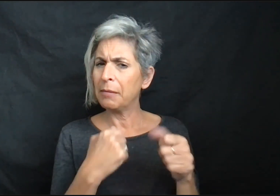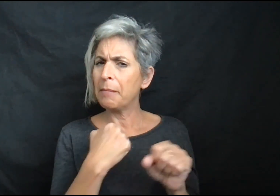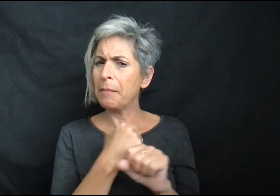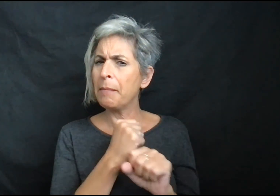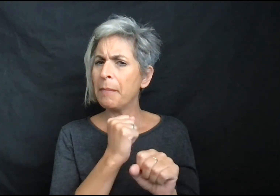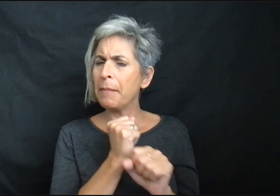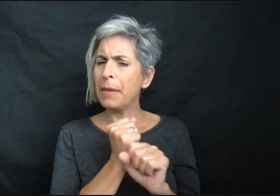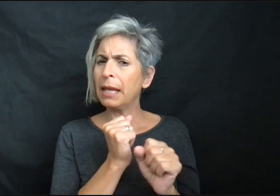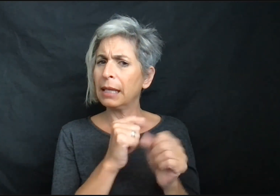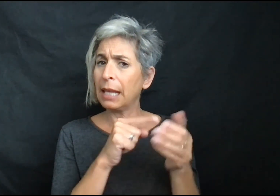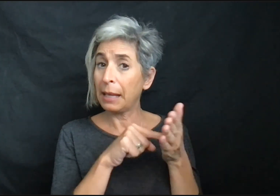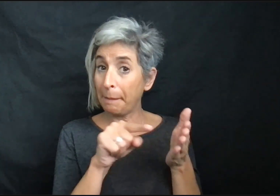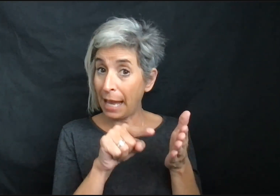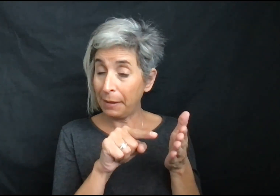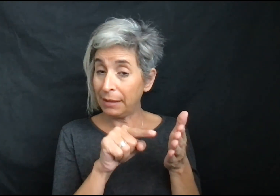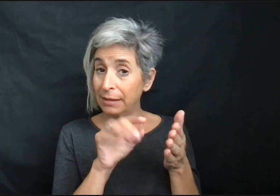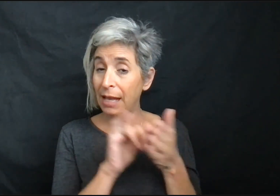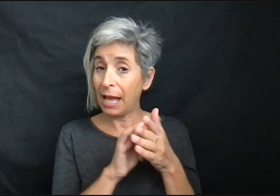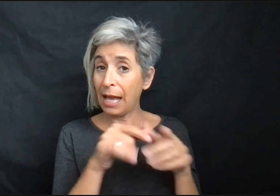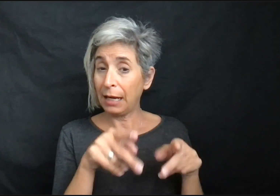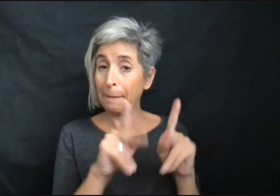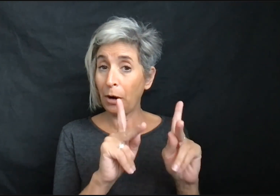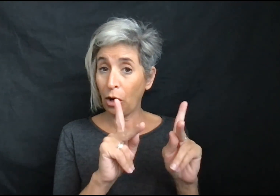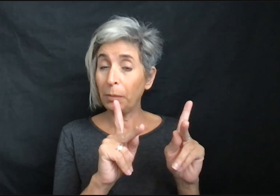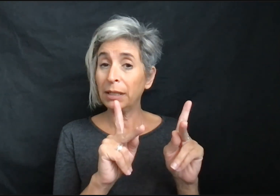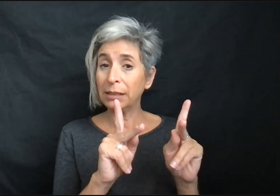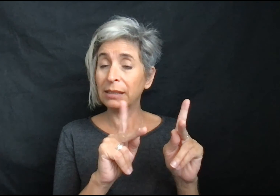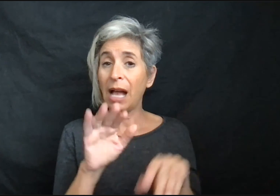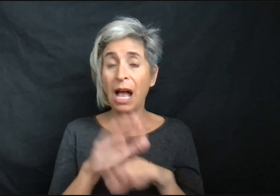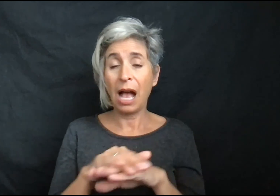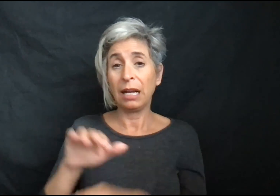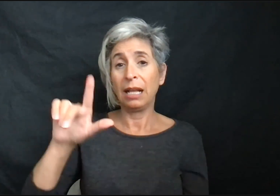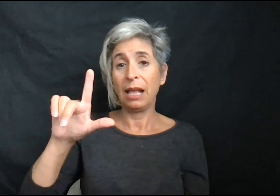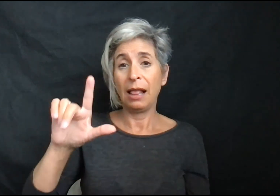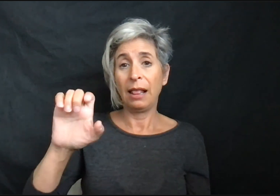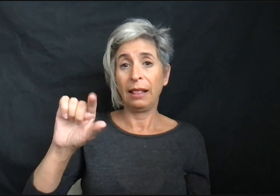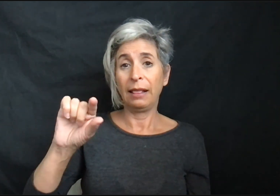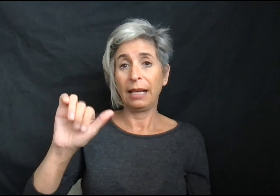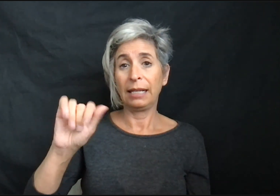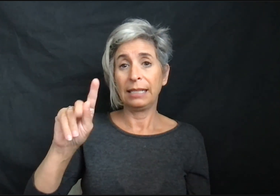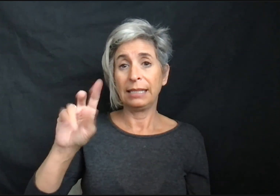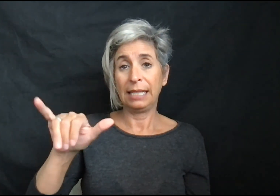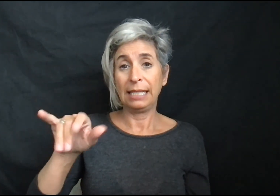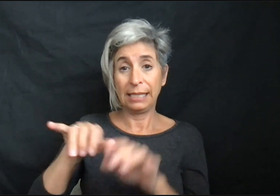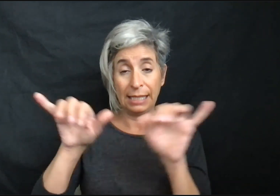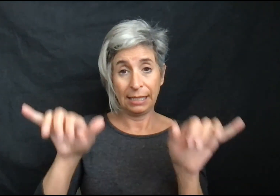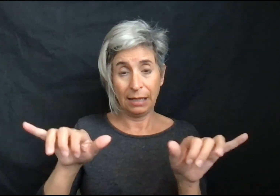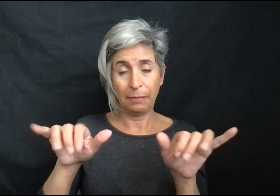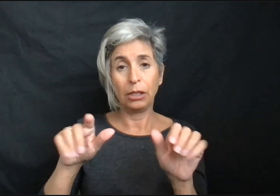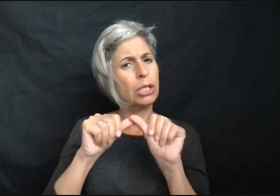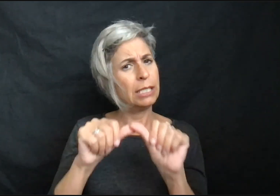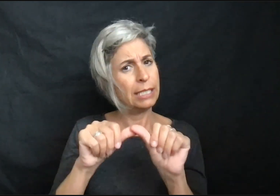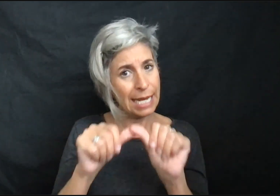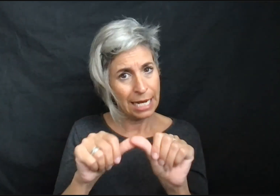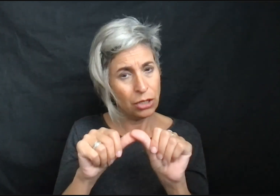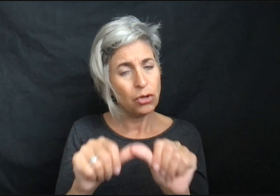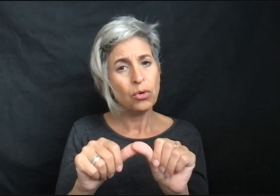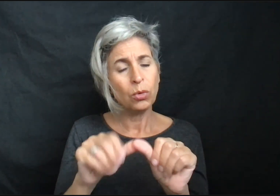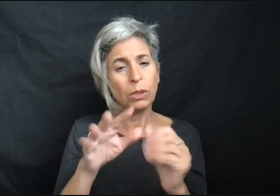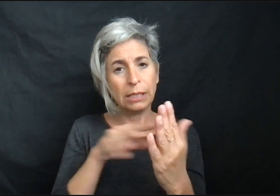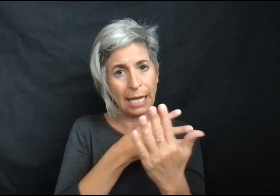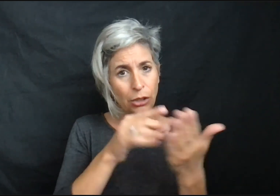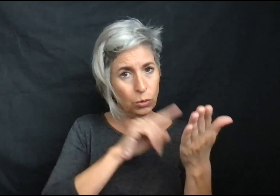making payments on permits is still in our legacy system. So you would continue to schedule